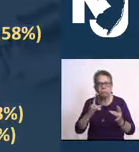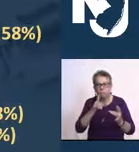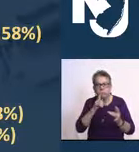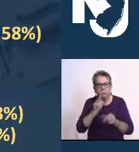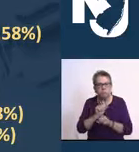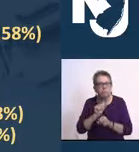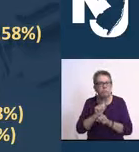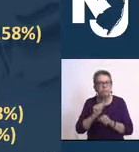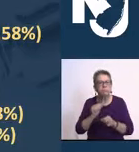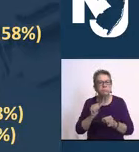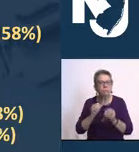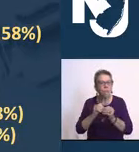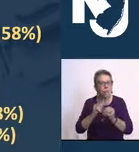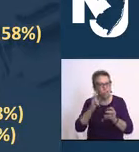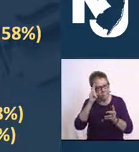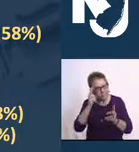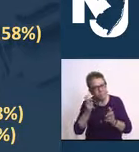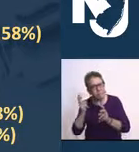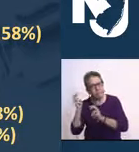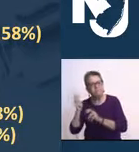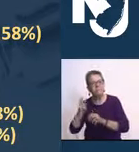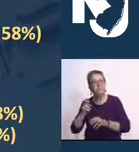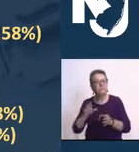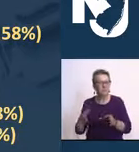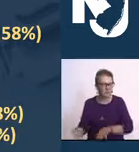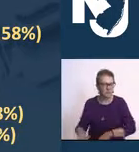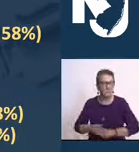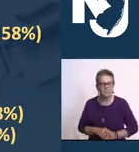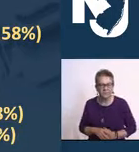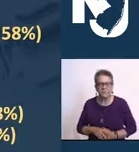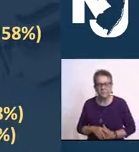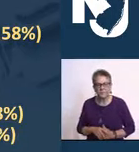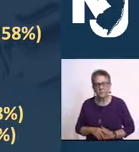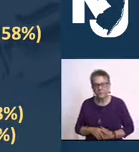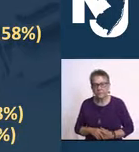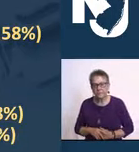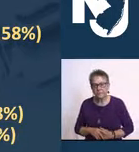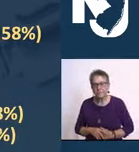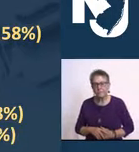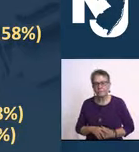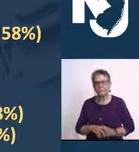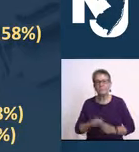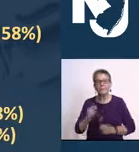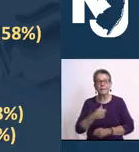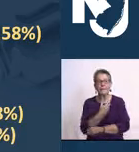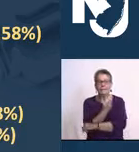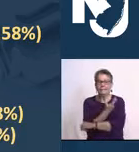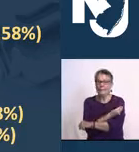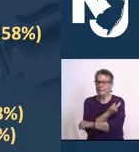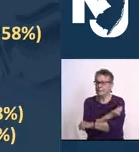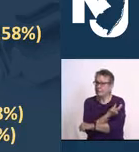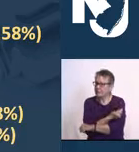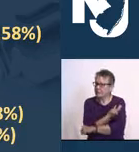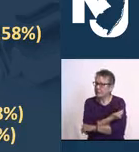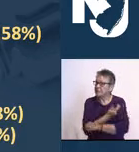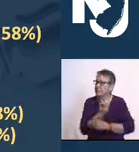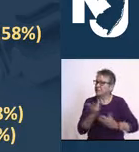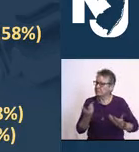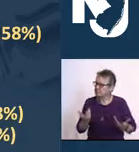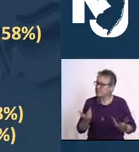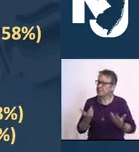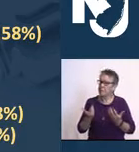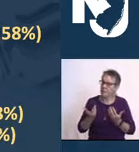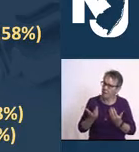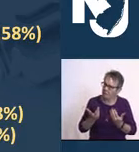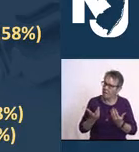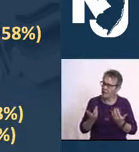The big takeaway here is that we have now exceeded 50% of those eligible to have now gotten their boosters, but that leaves nearly